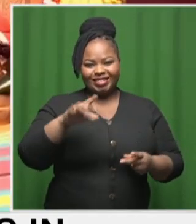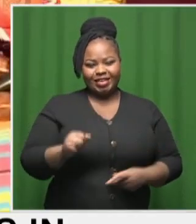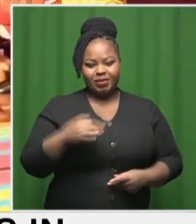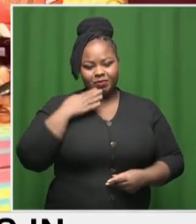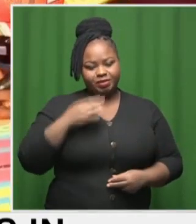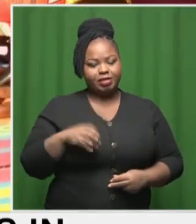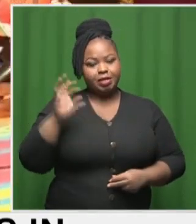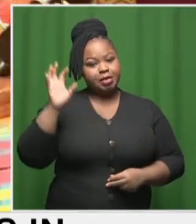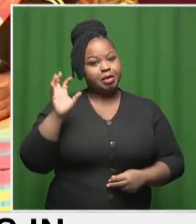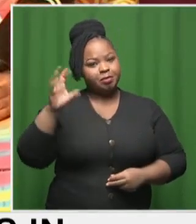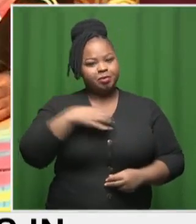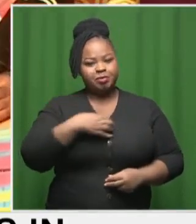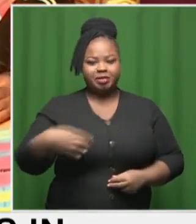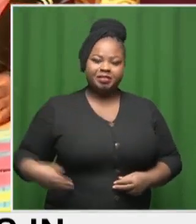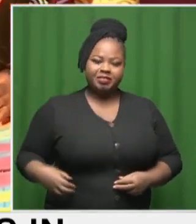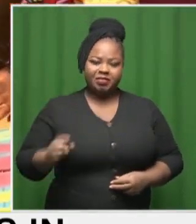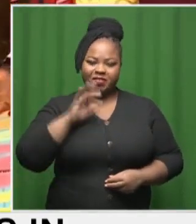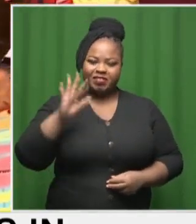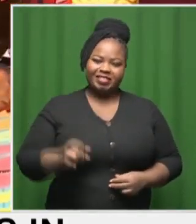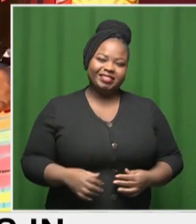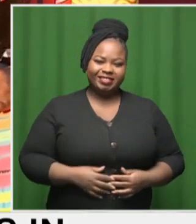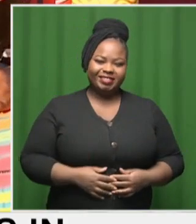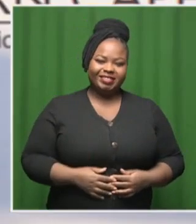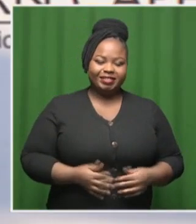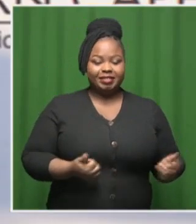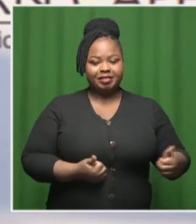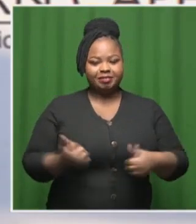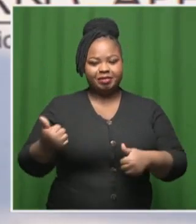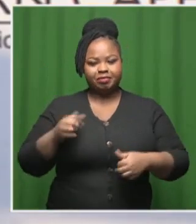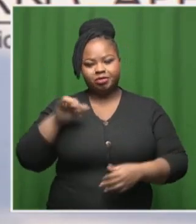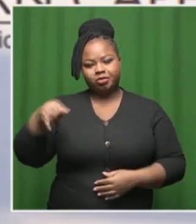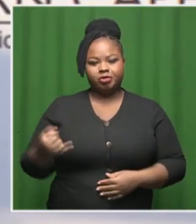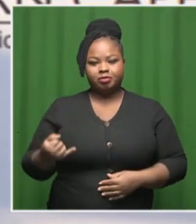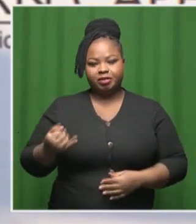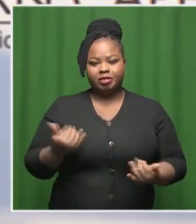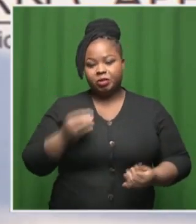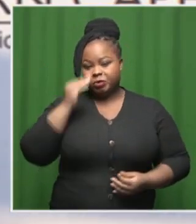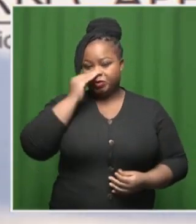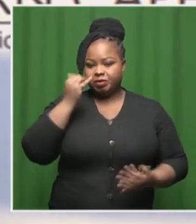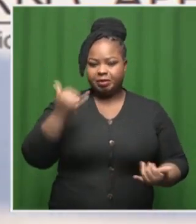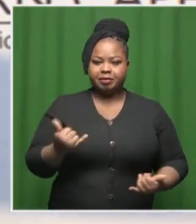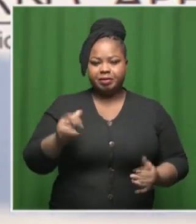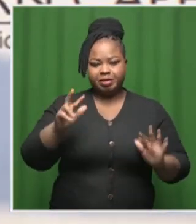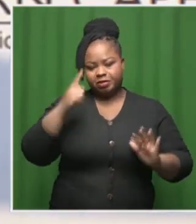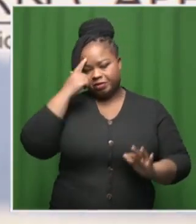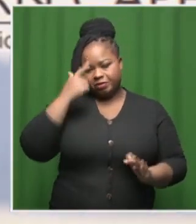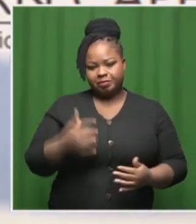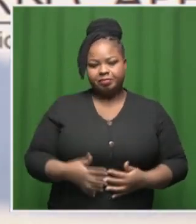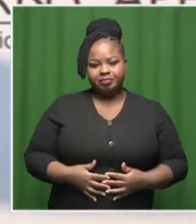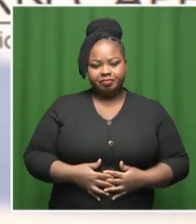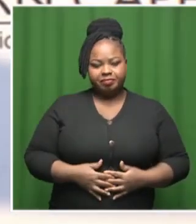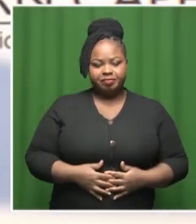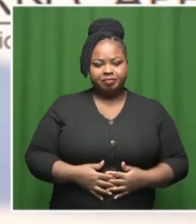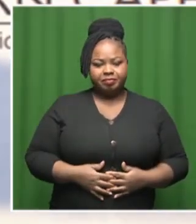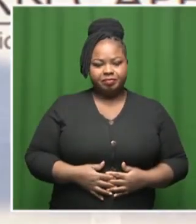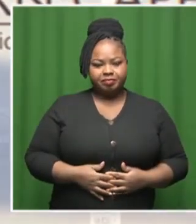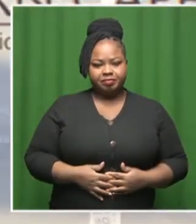who's the Netball President of South Africa. Let's go back to your Johannesburg studio. Your news at 8 with Simpiwe.